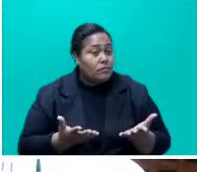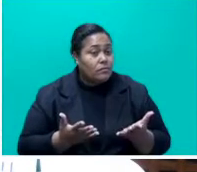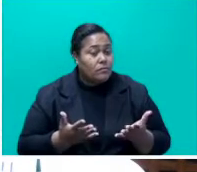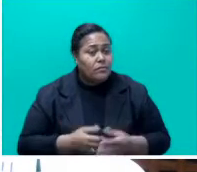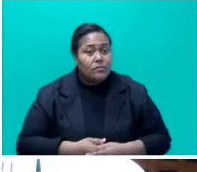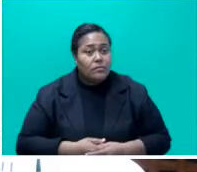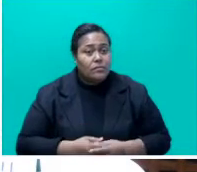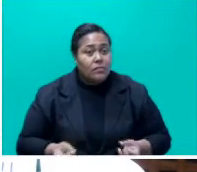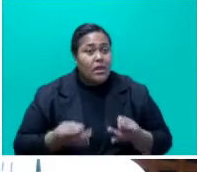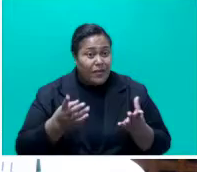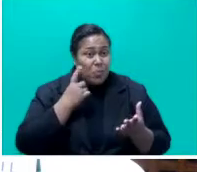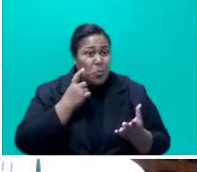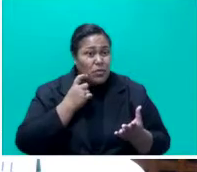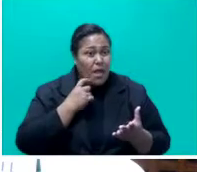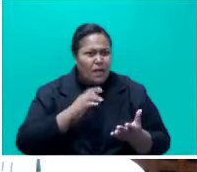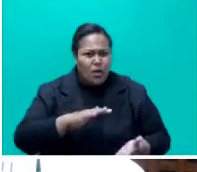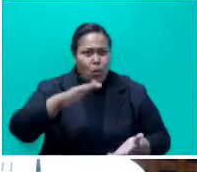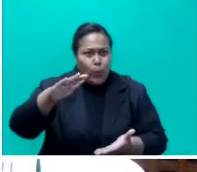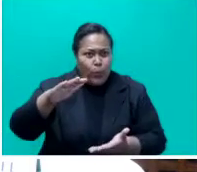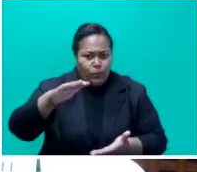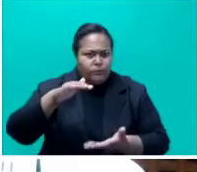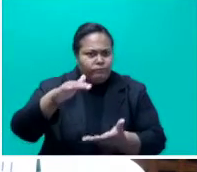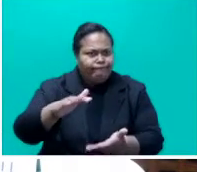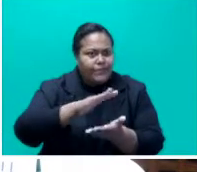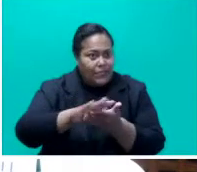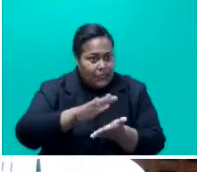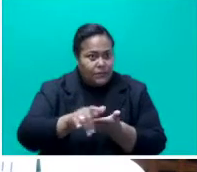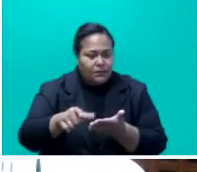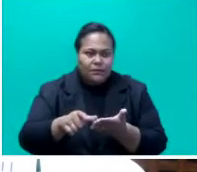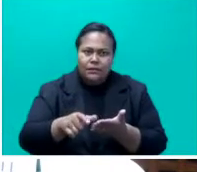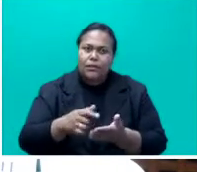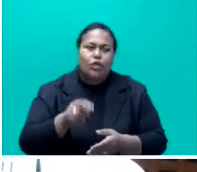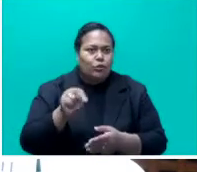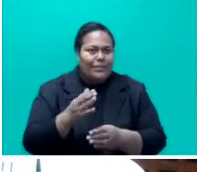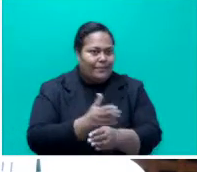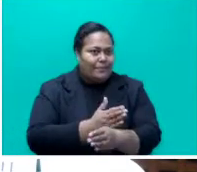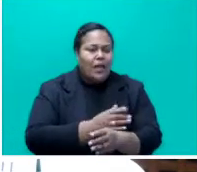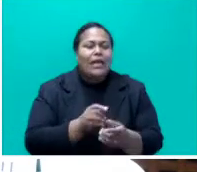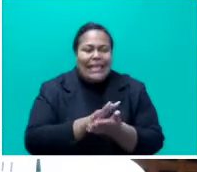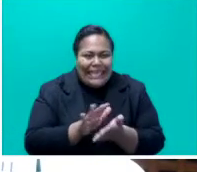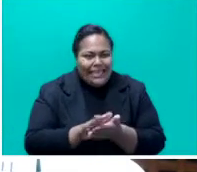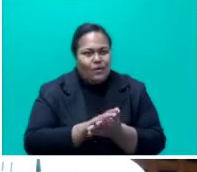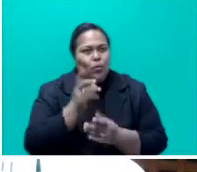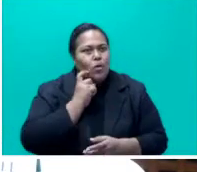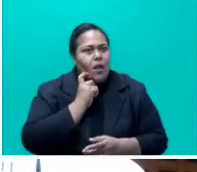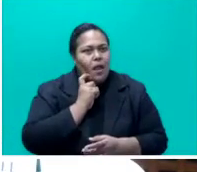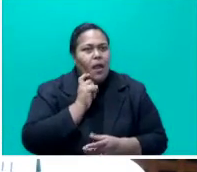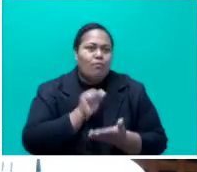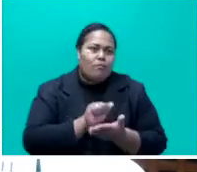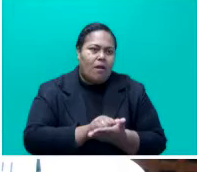quantities is a precondition for adequate sanitation. And of course, in realizing this